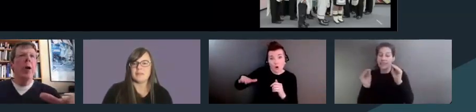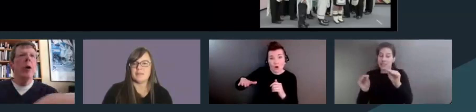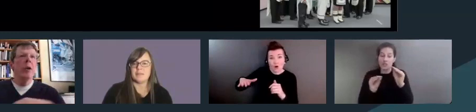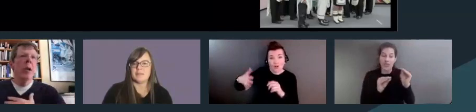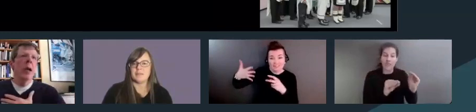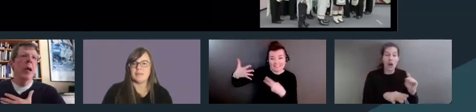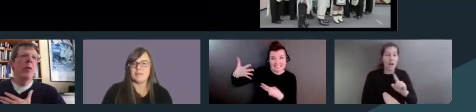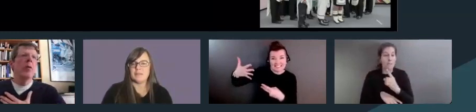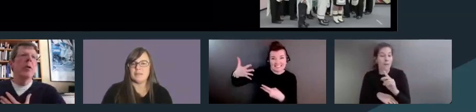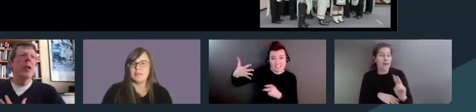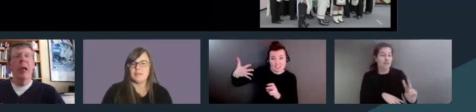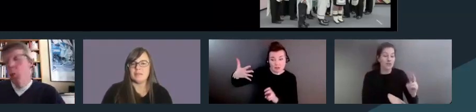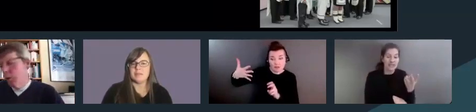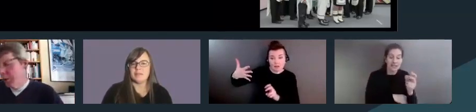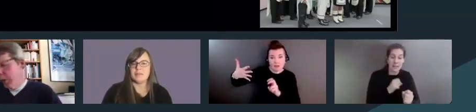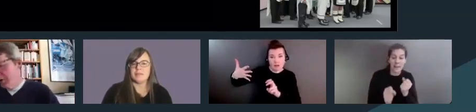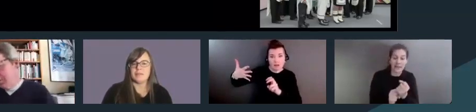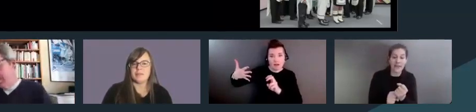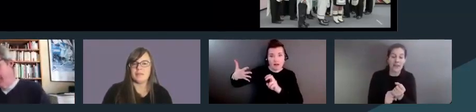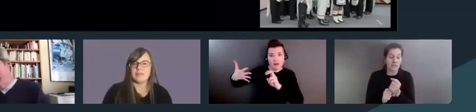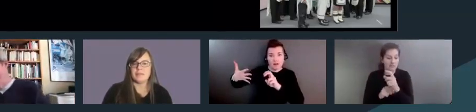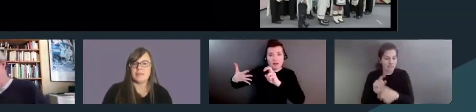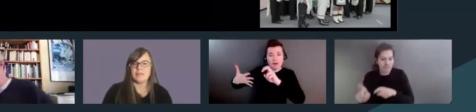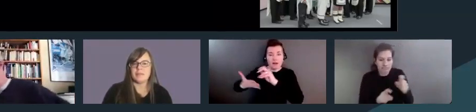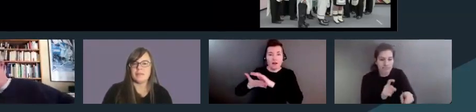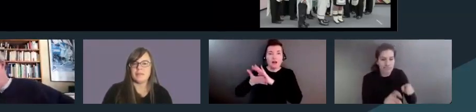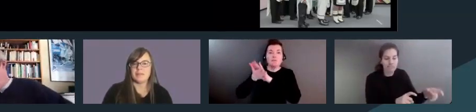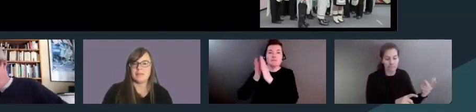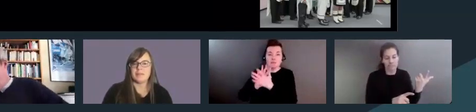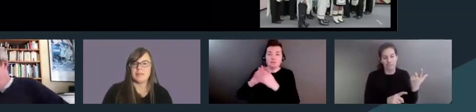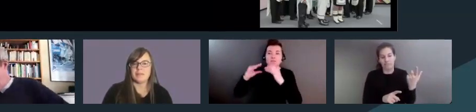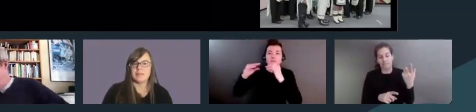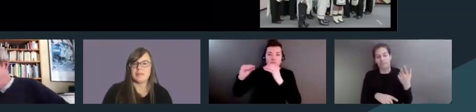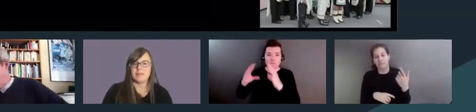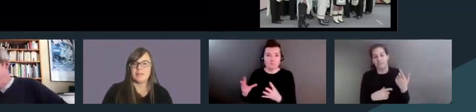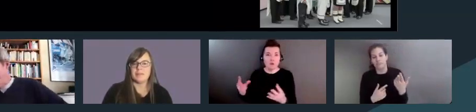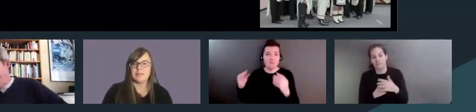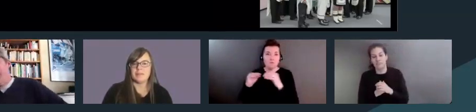to higher and taking more responsibility.